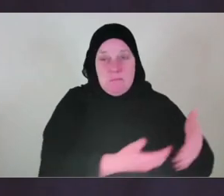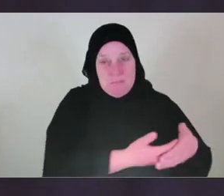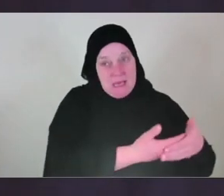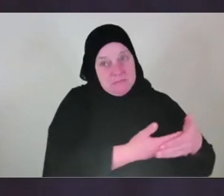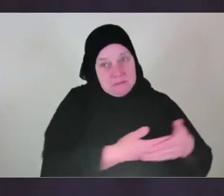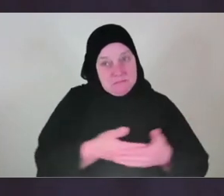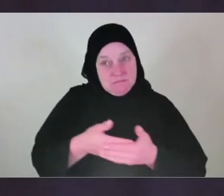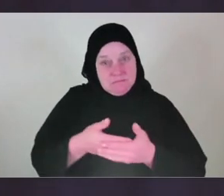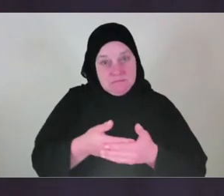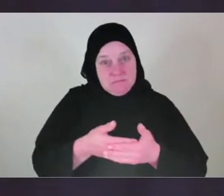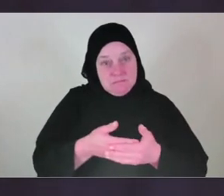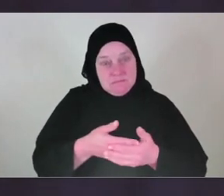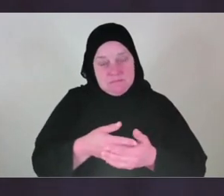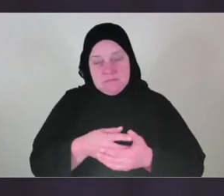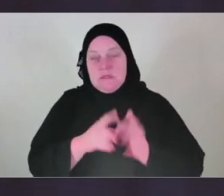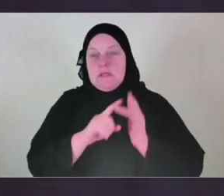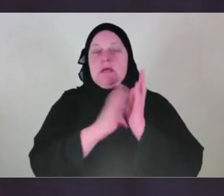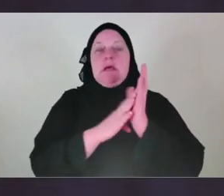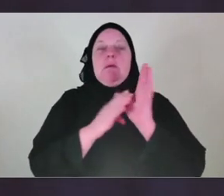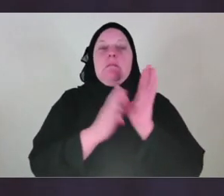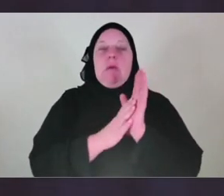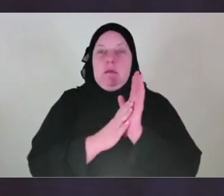Imam al-Jawad will be killed.